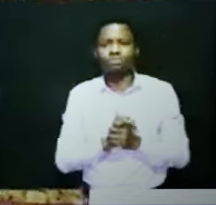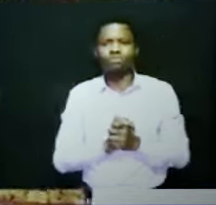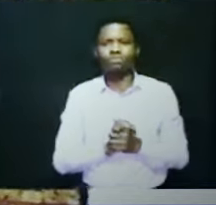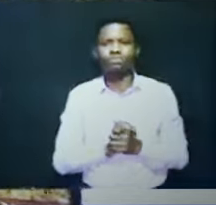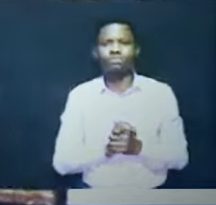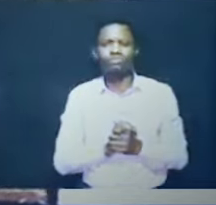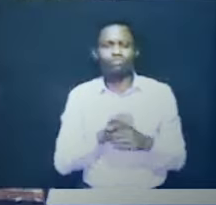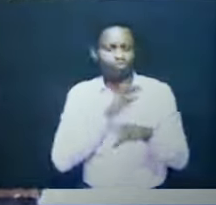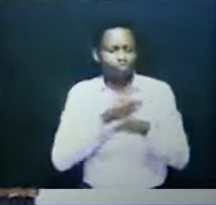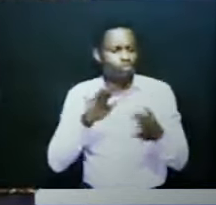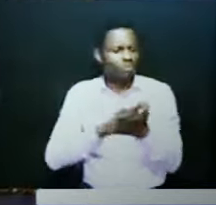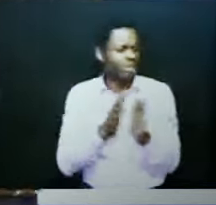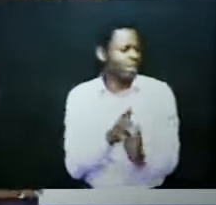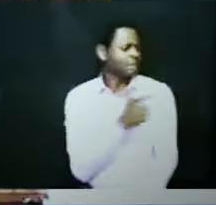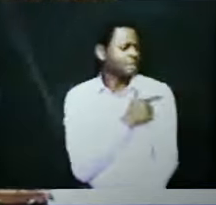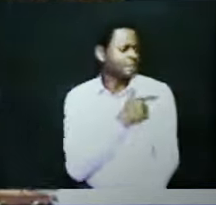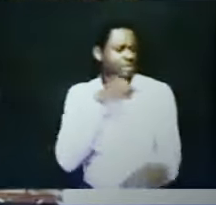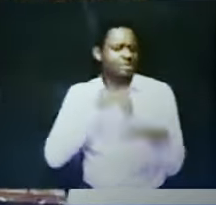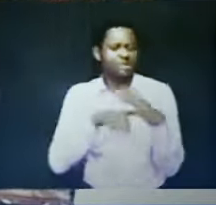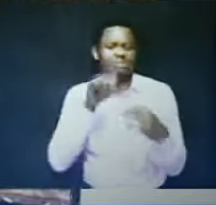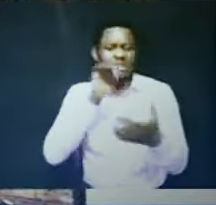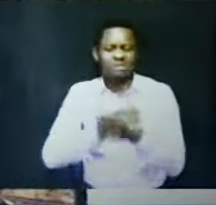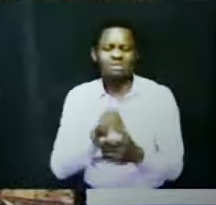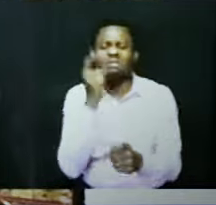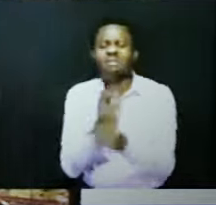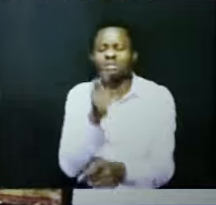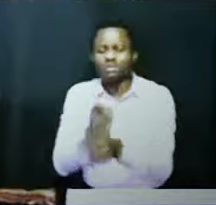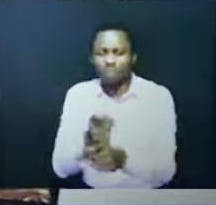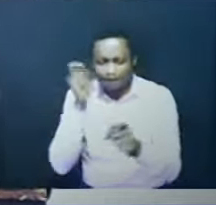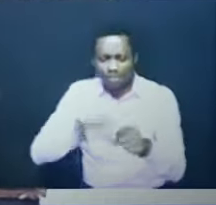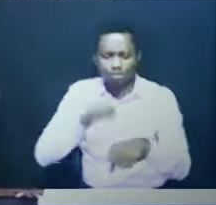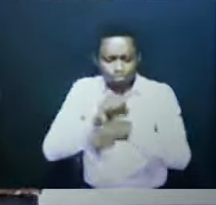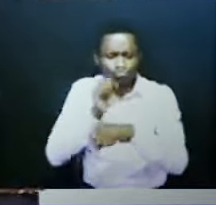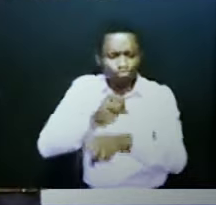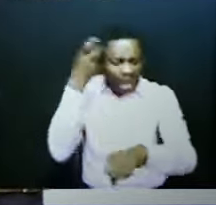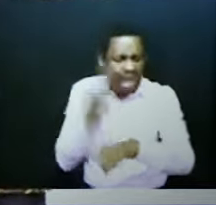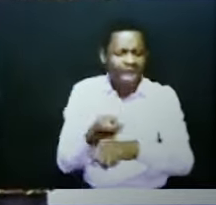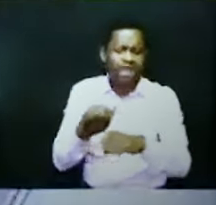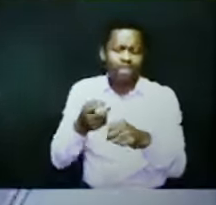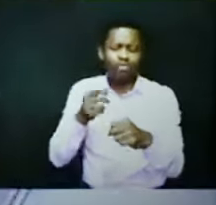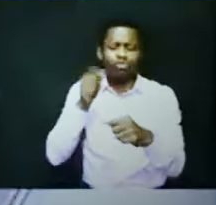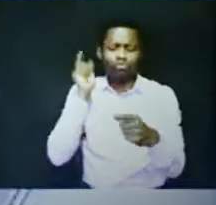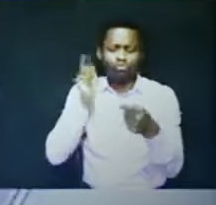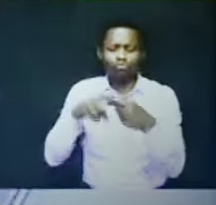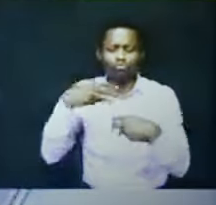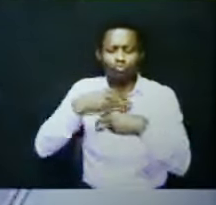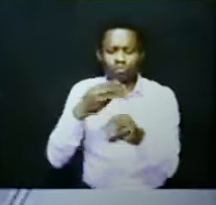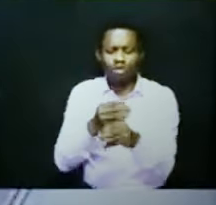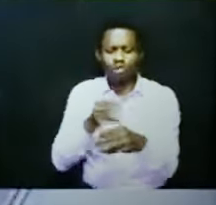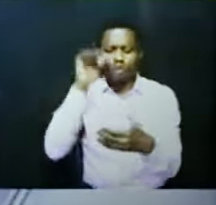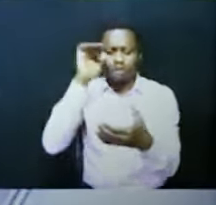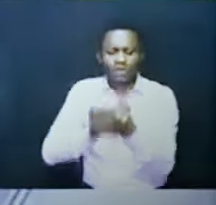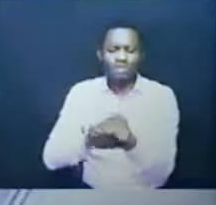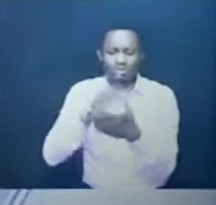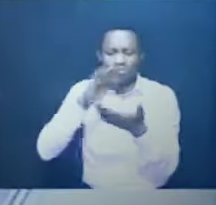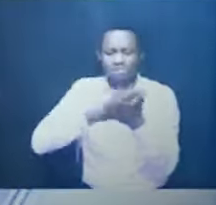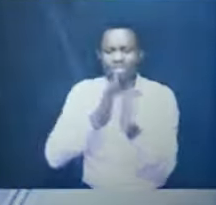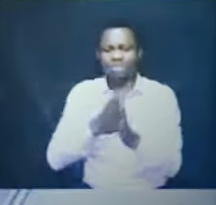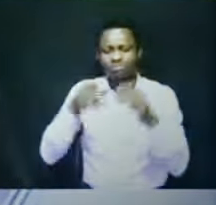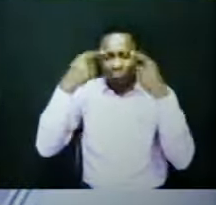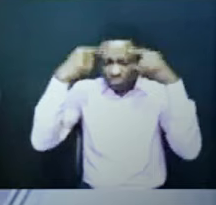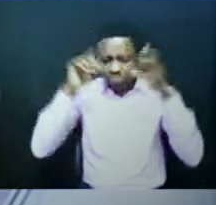Work at it. And when you work at it diligently, you will have good marriage,